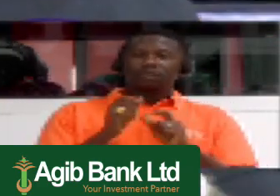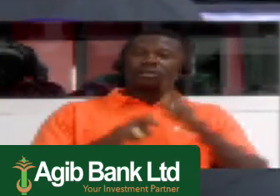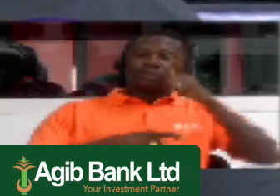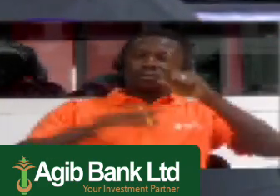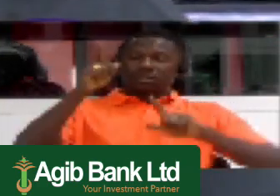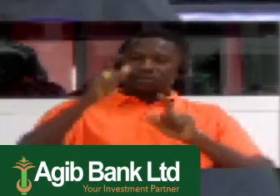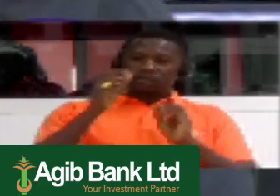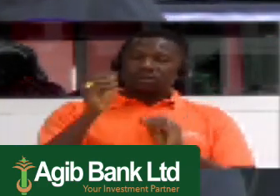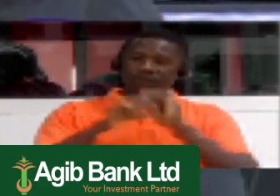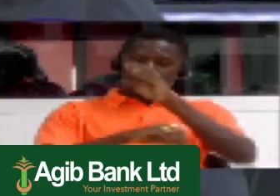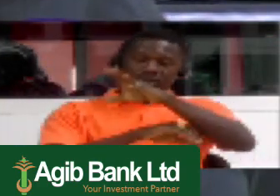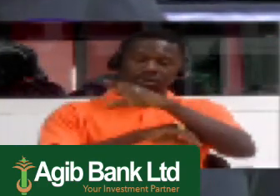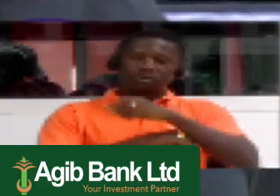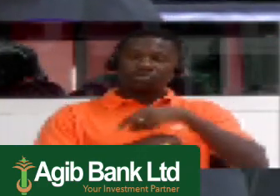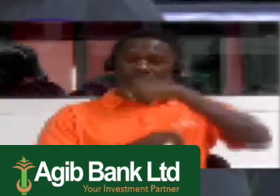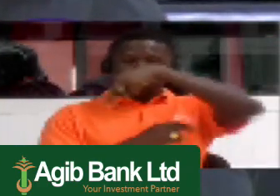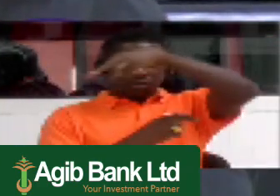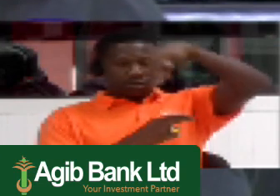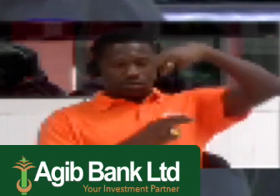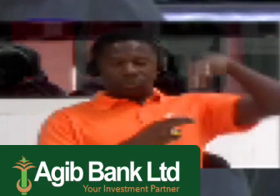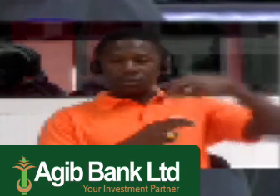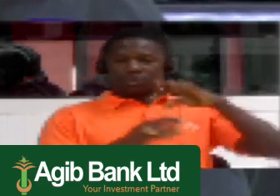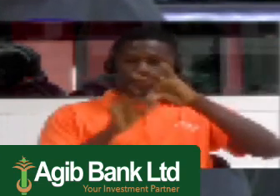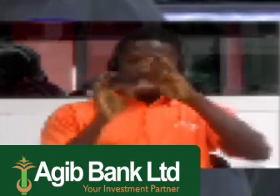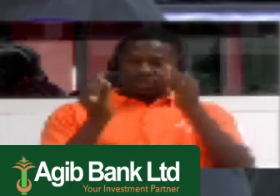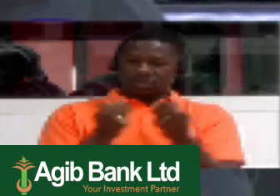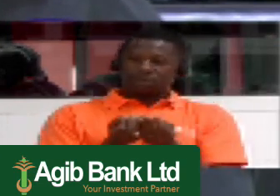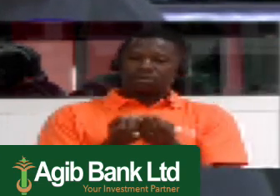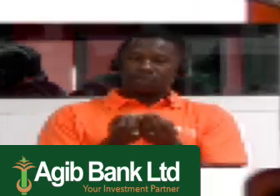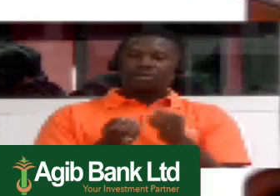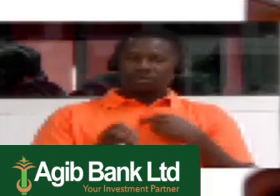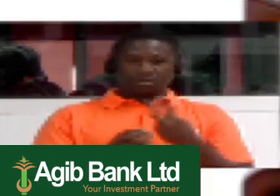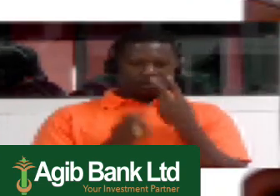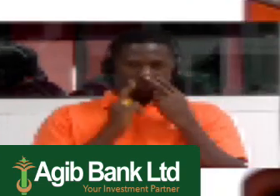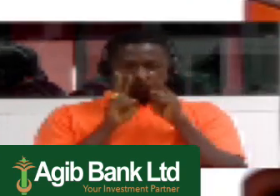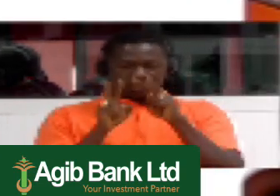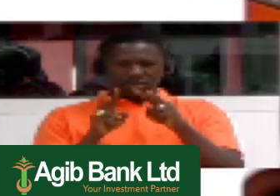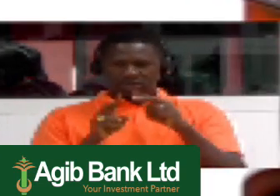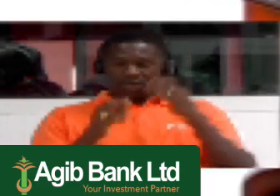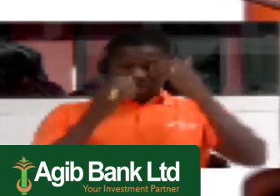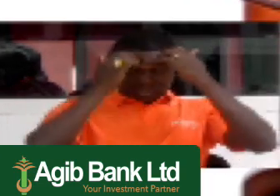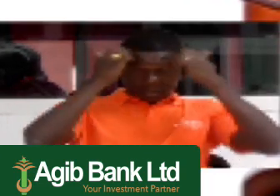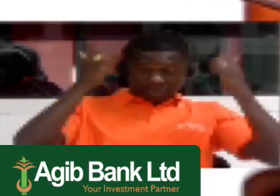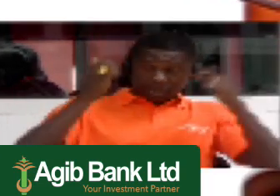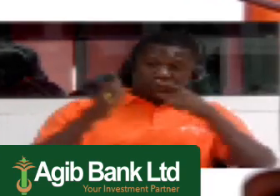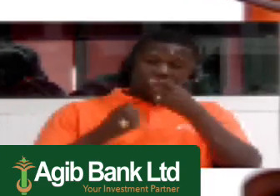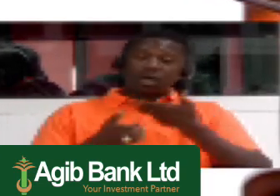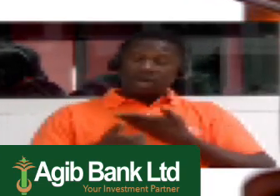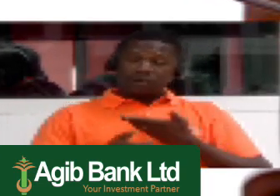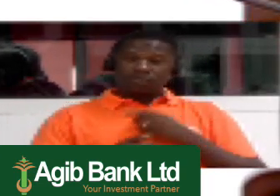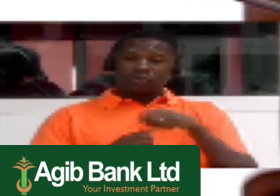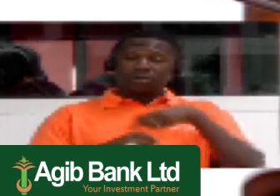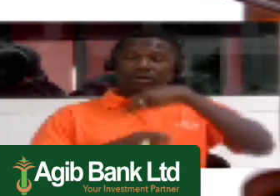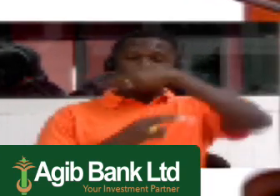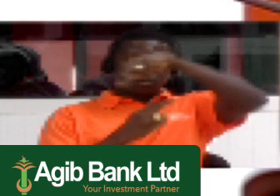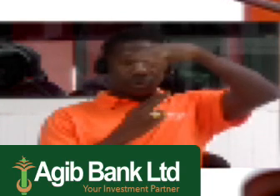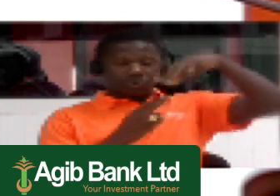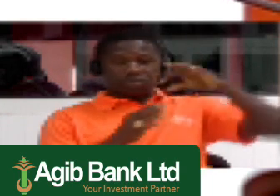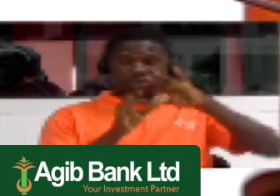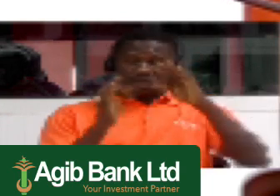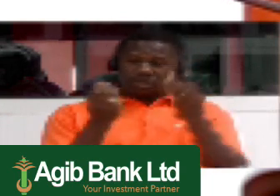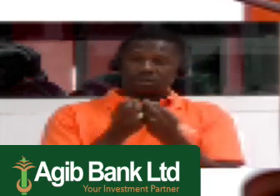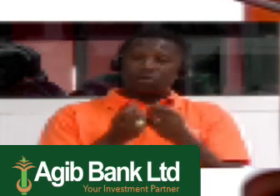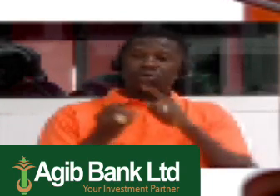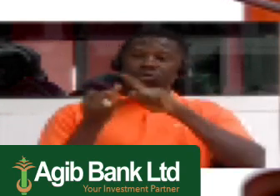the patrol team as well. We'll look at the experience you've had with the patrol team and also with